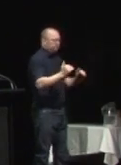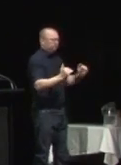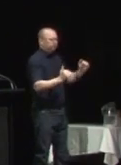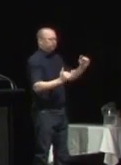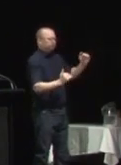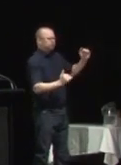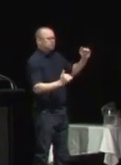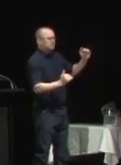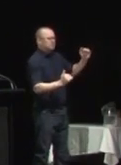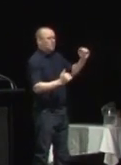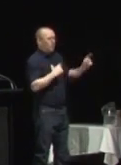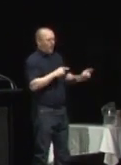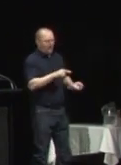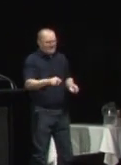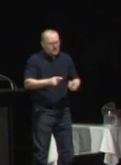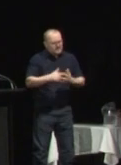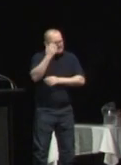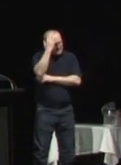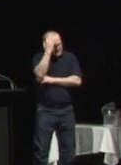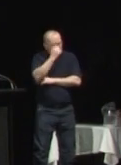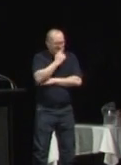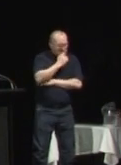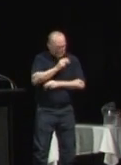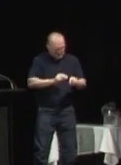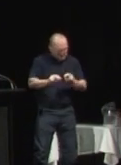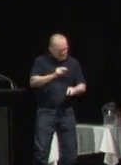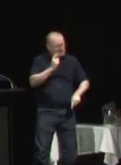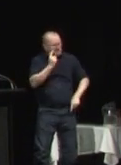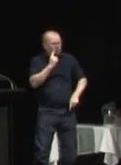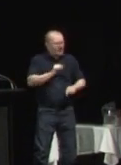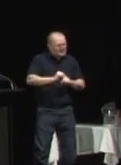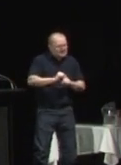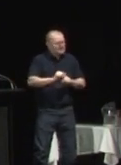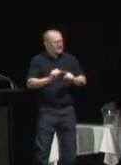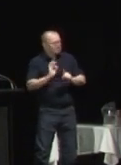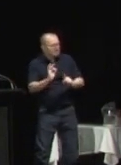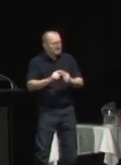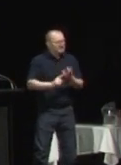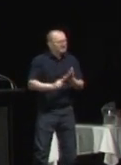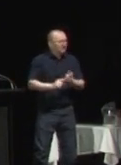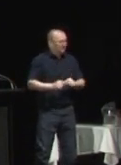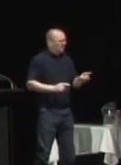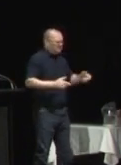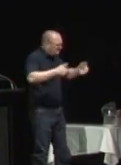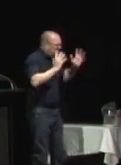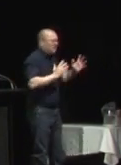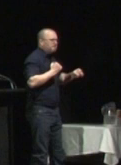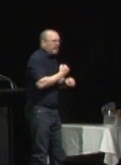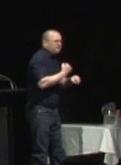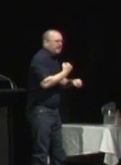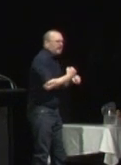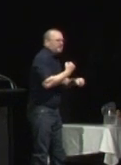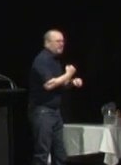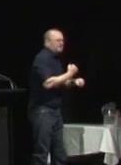standing around contemplating perfection, the group assigned to quantity was just rolling up their sleeves and doing,